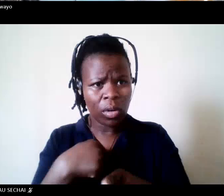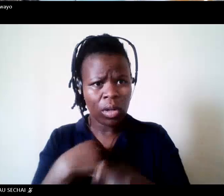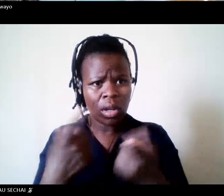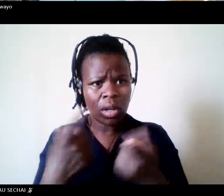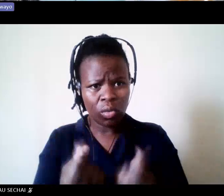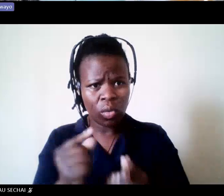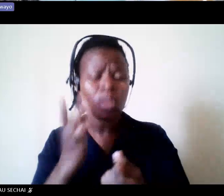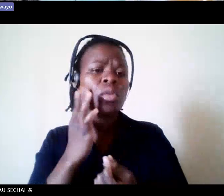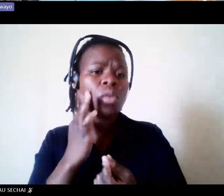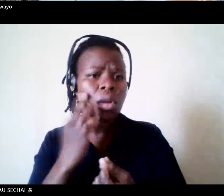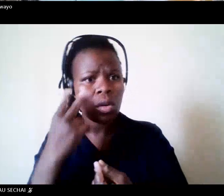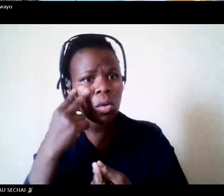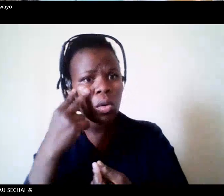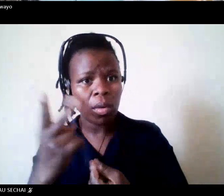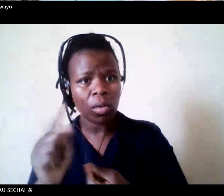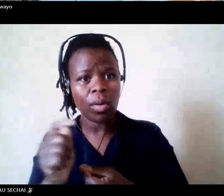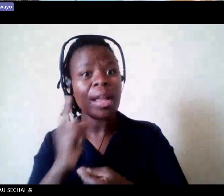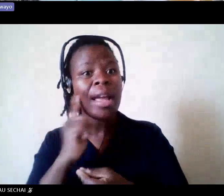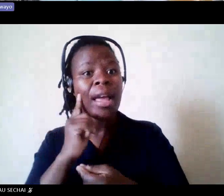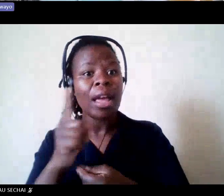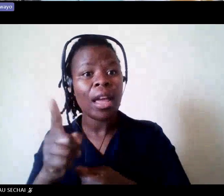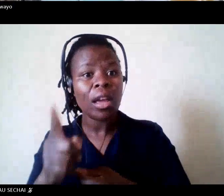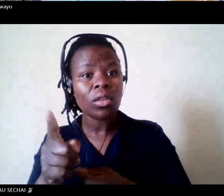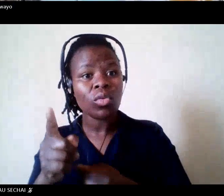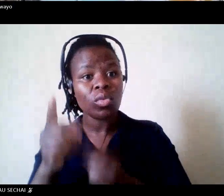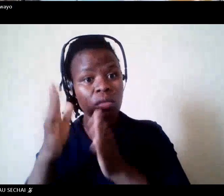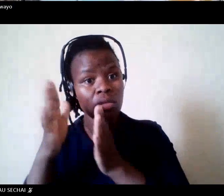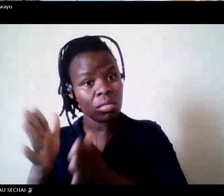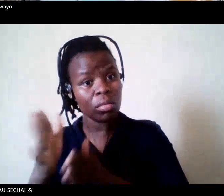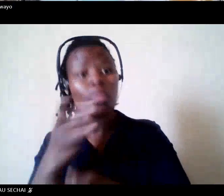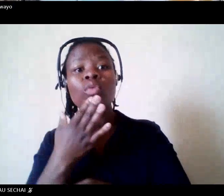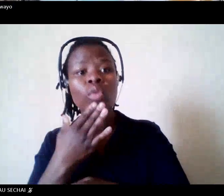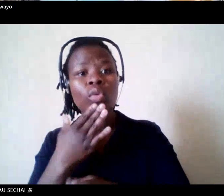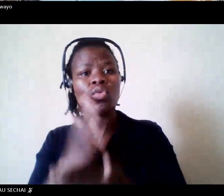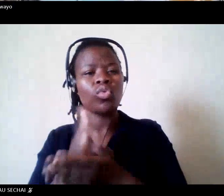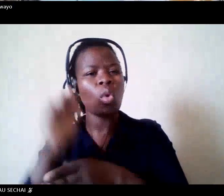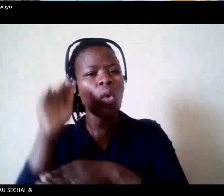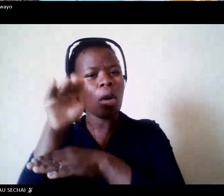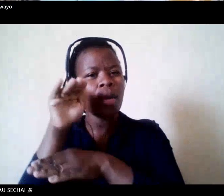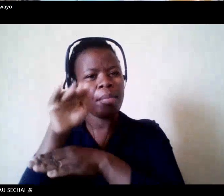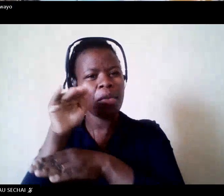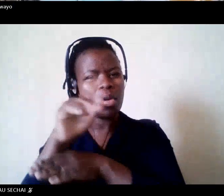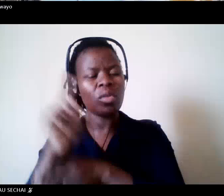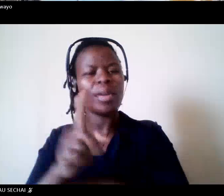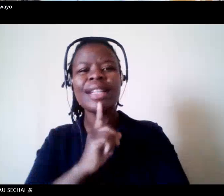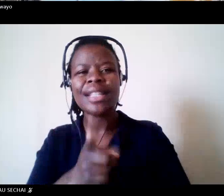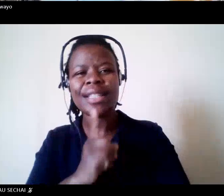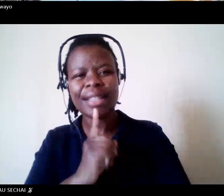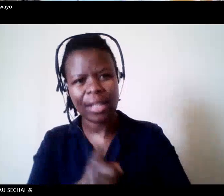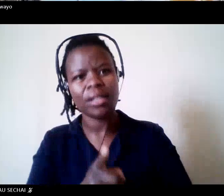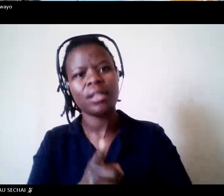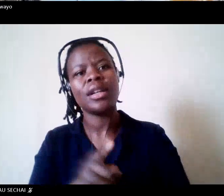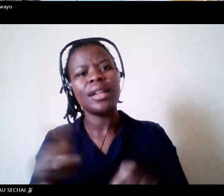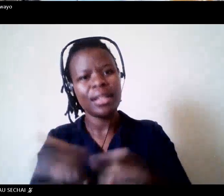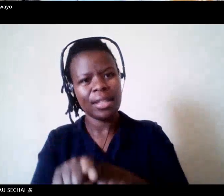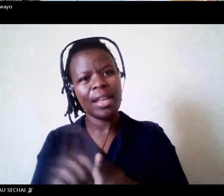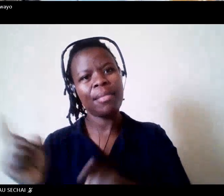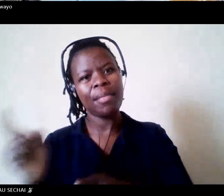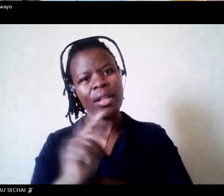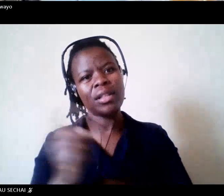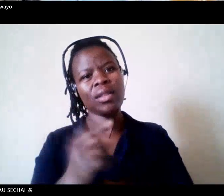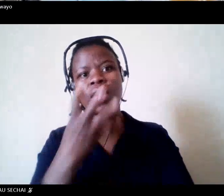educator who goes beyond, just the instruction, but brings care and warmth to the process. It's